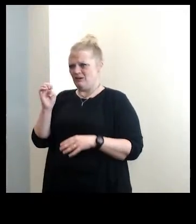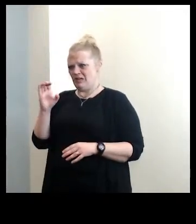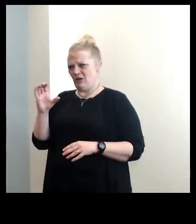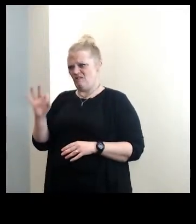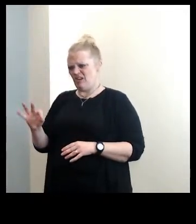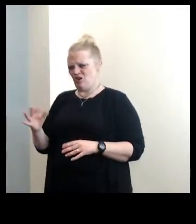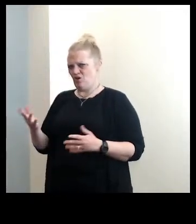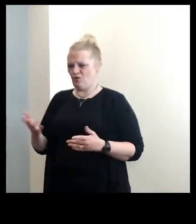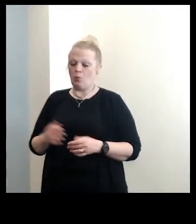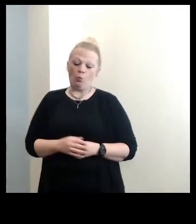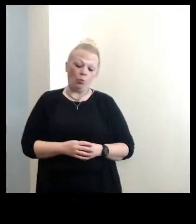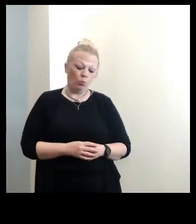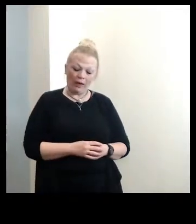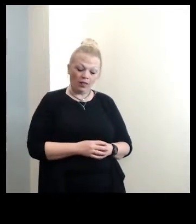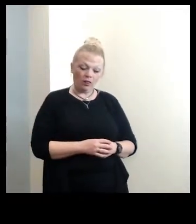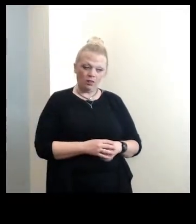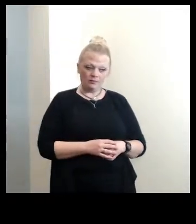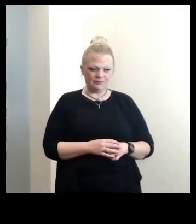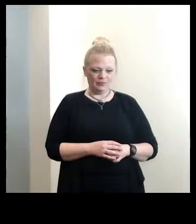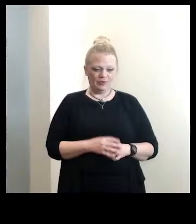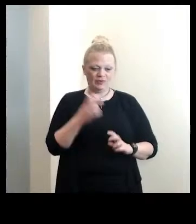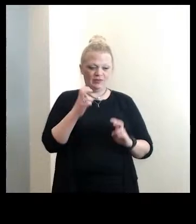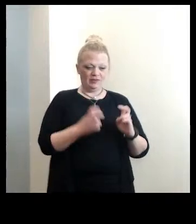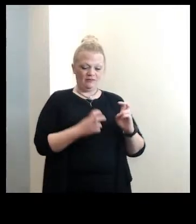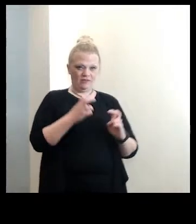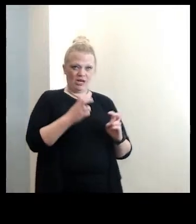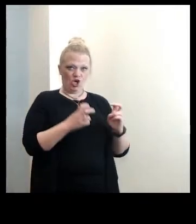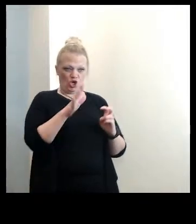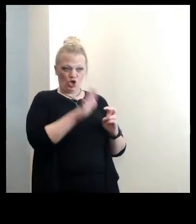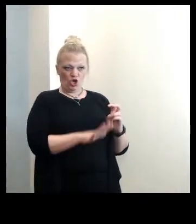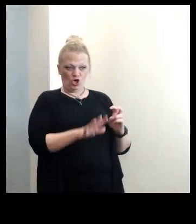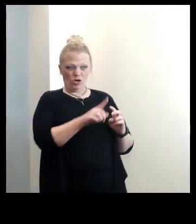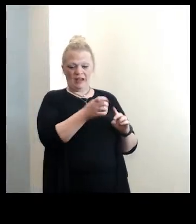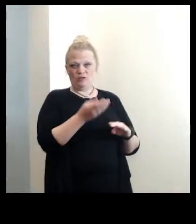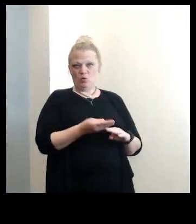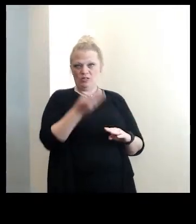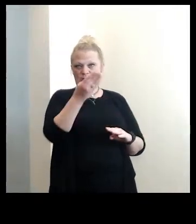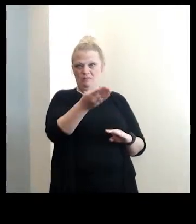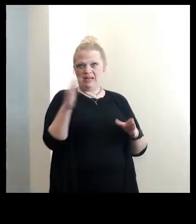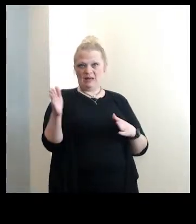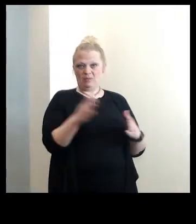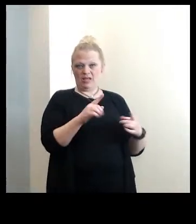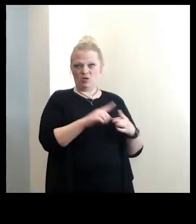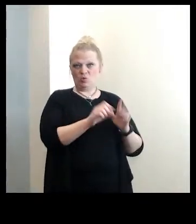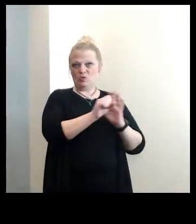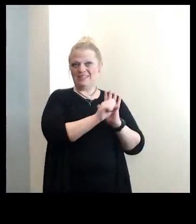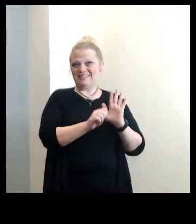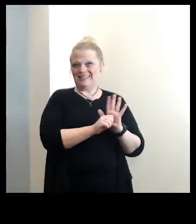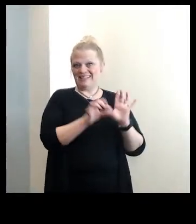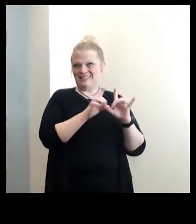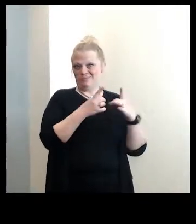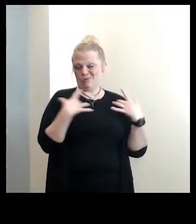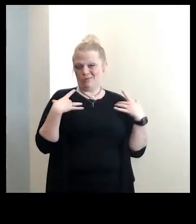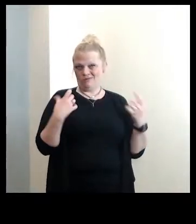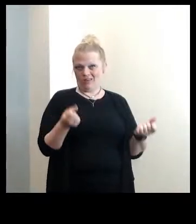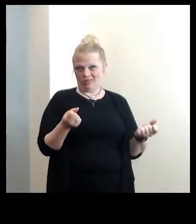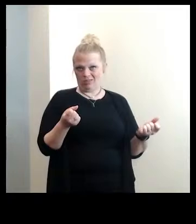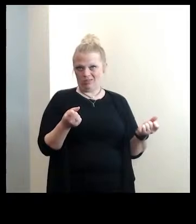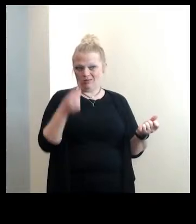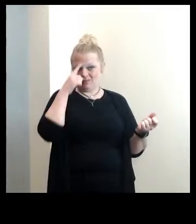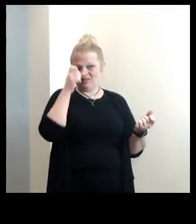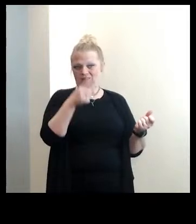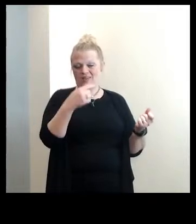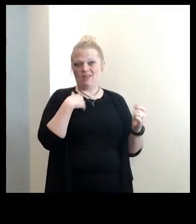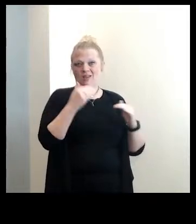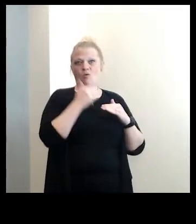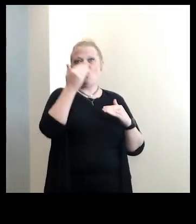Fairgrounds. Well, the fairgrounds is going to have to submit a plan to the State Department of Health because they have more